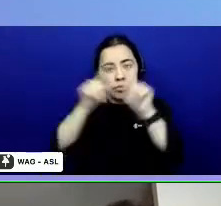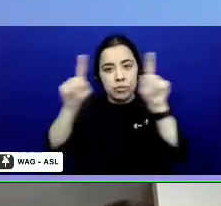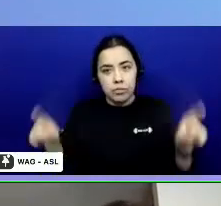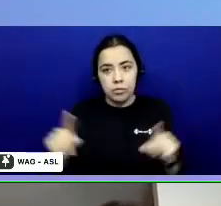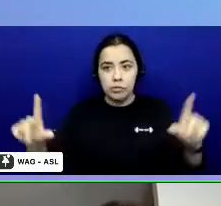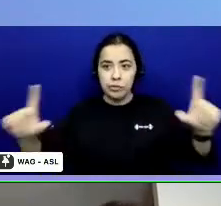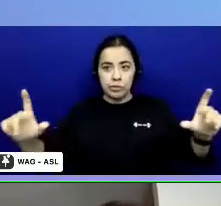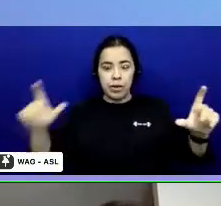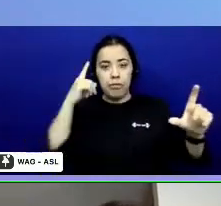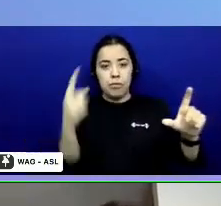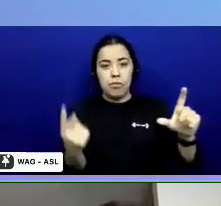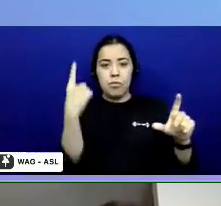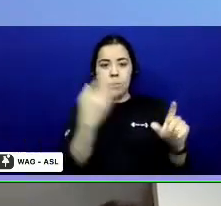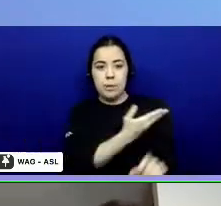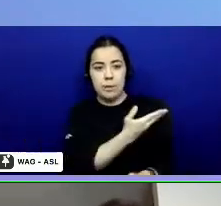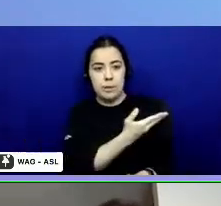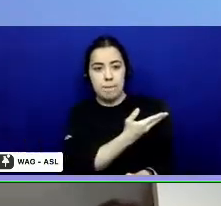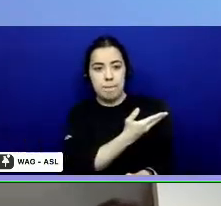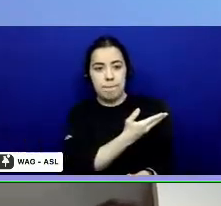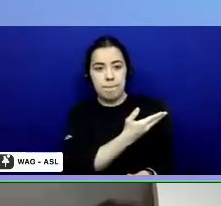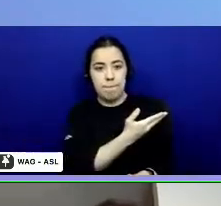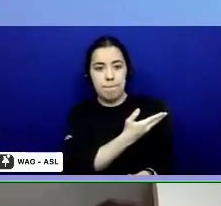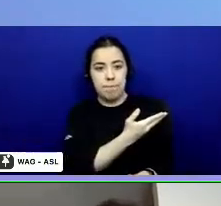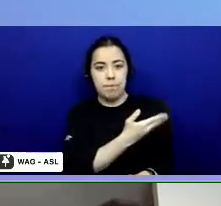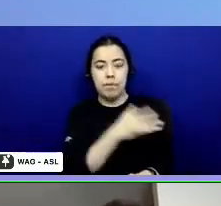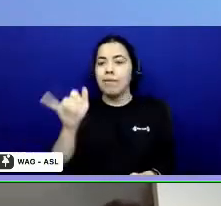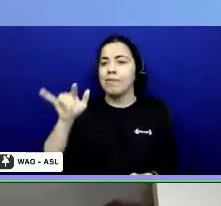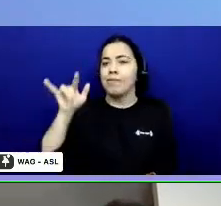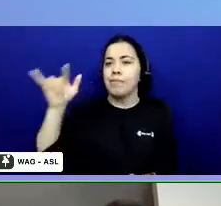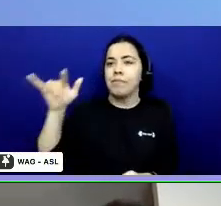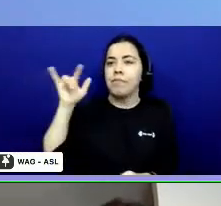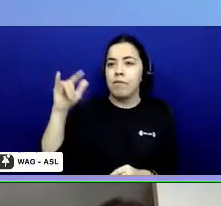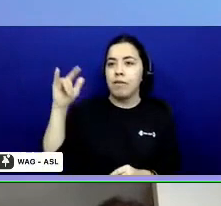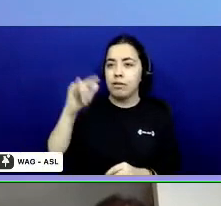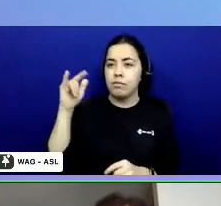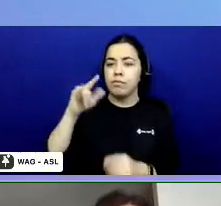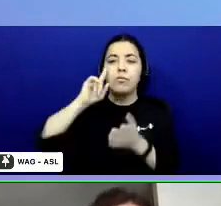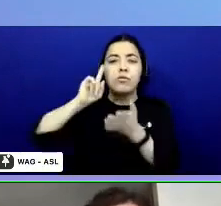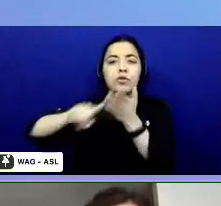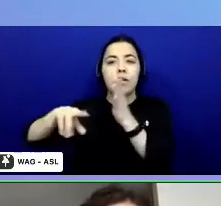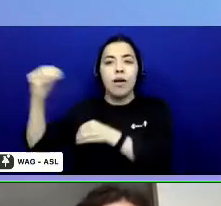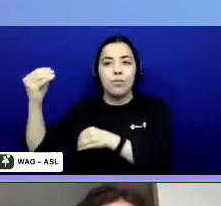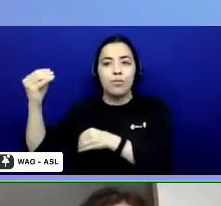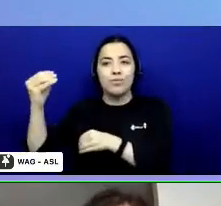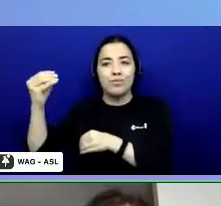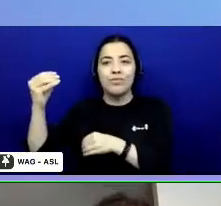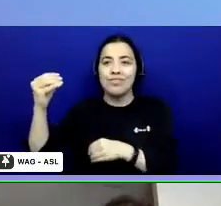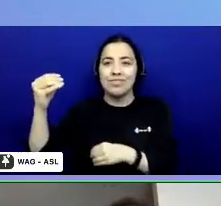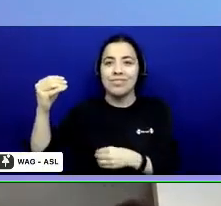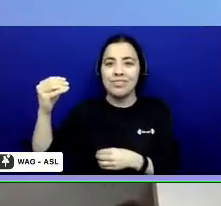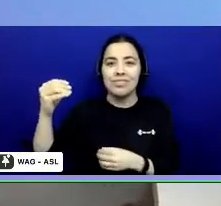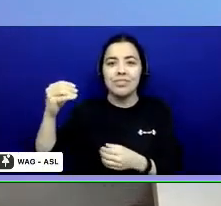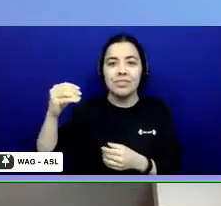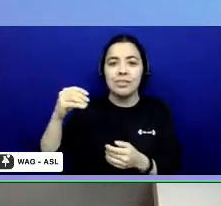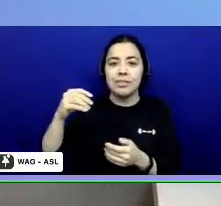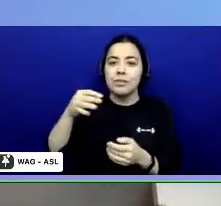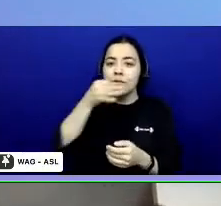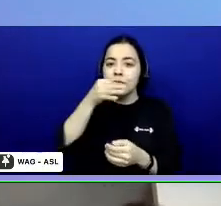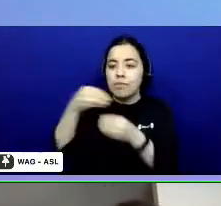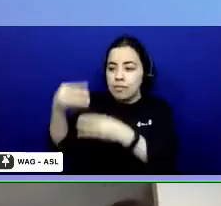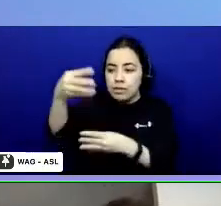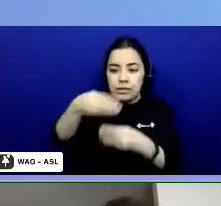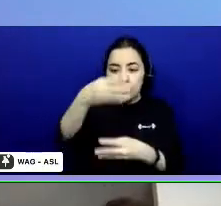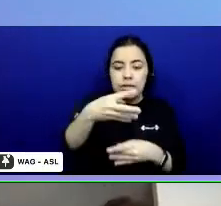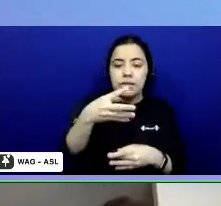of a flight checkout page. You can select, there's a list box to select whether it's a round